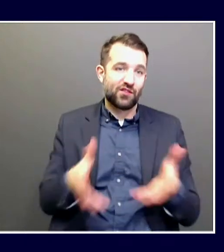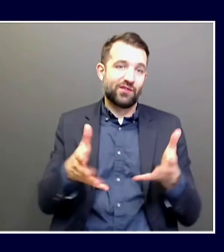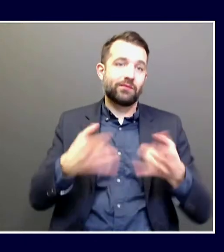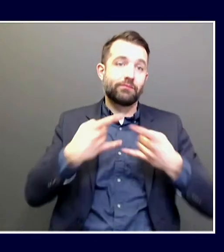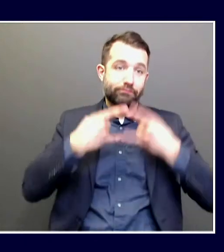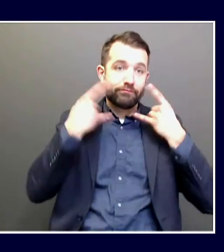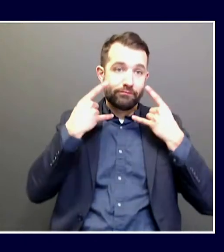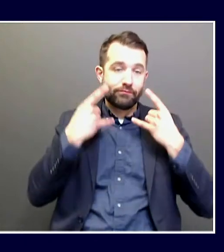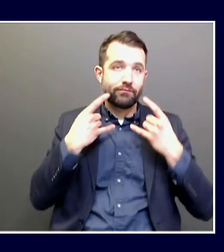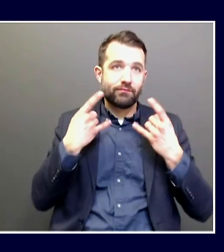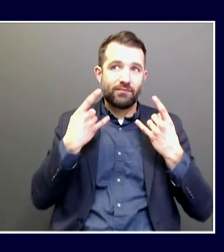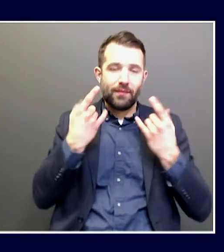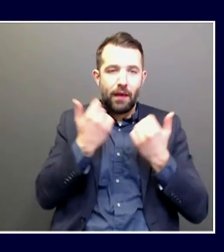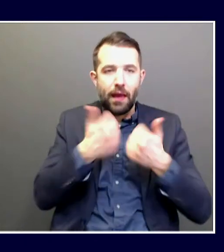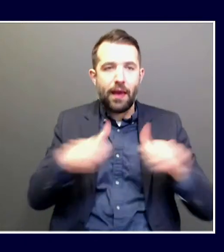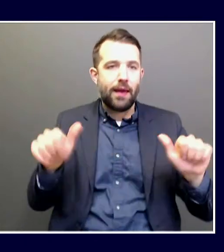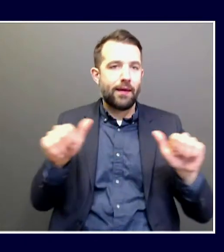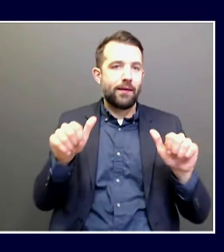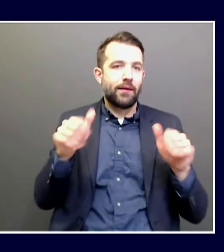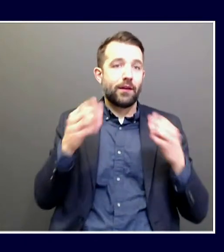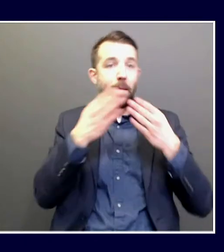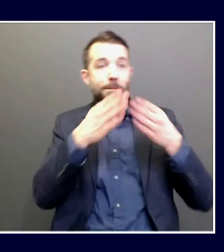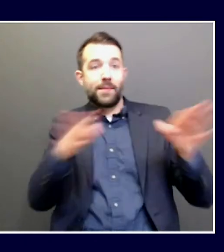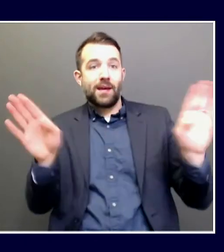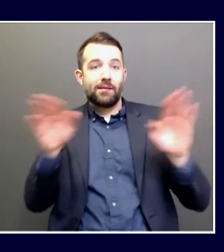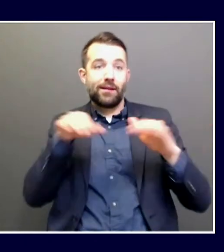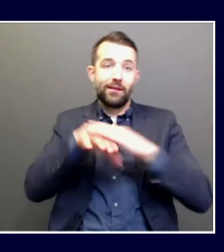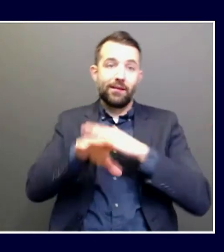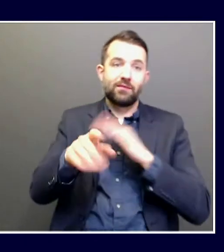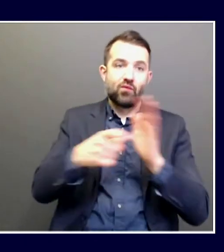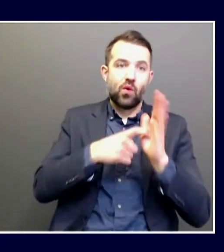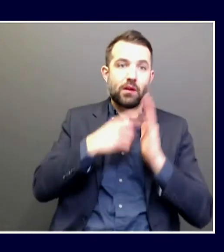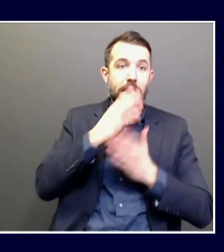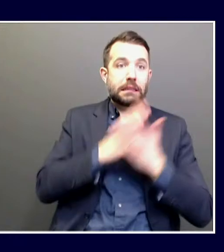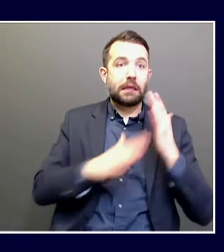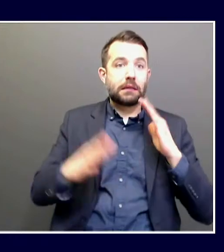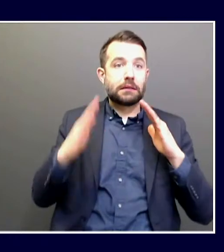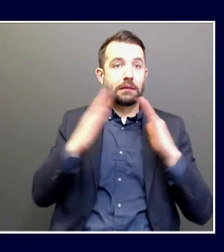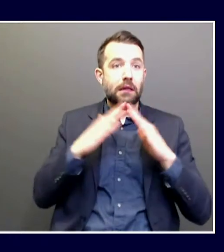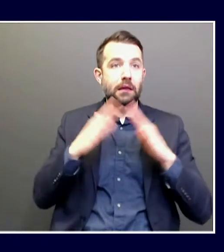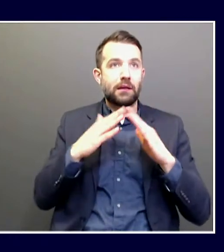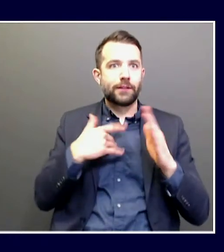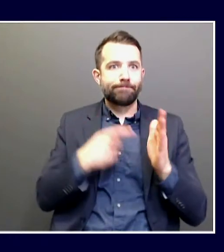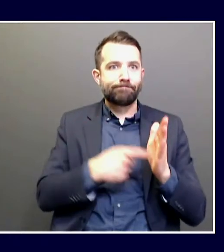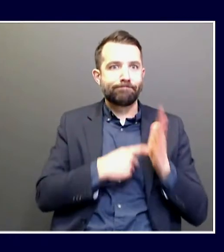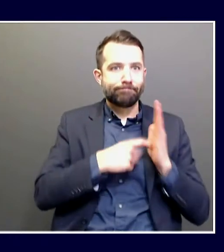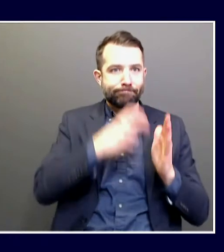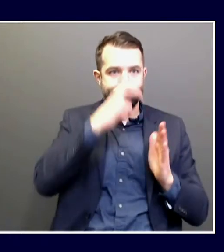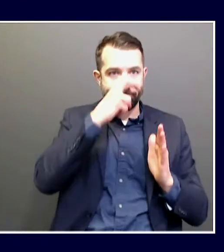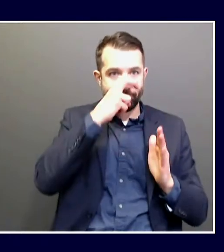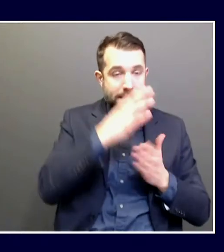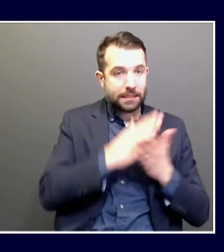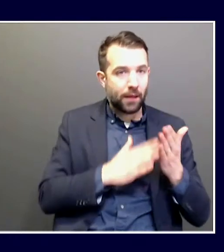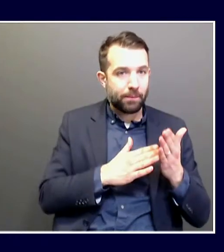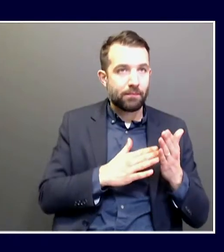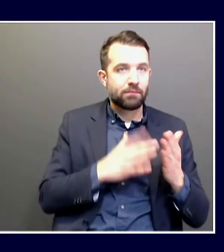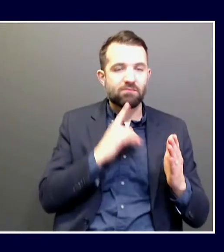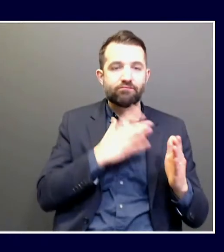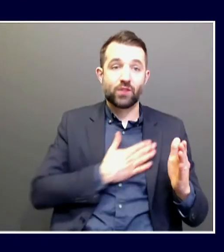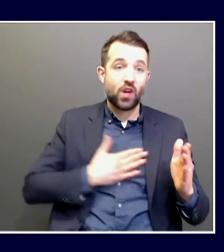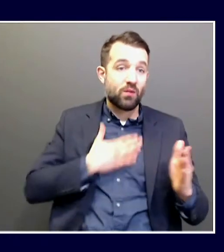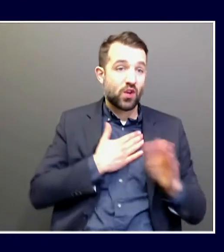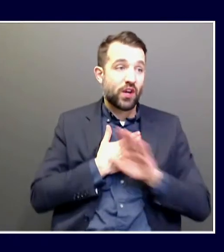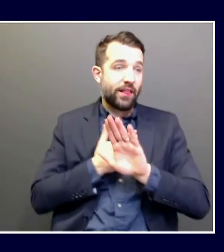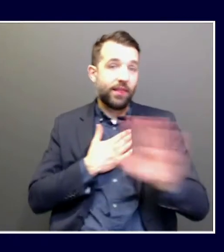settings. There are some municipalities that have taken that to a different level. We appreciate that they have that choice and